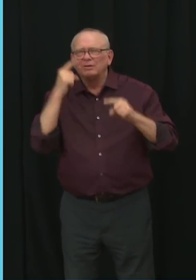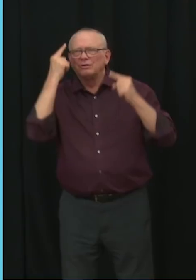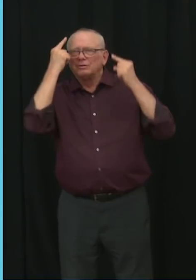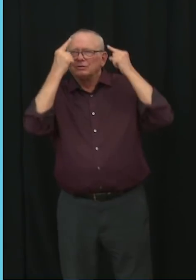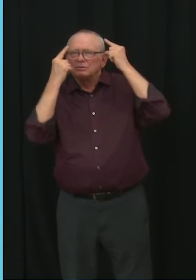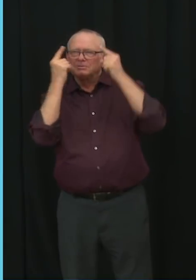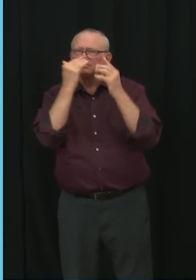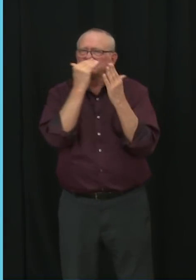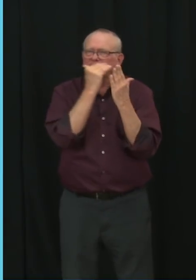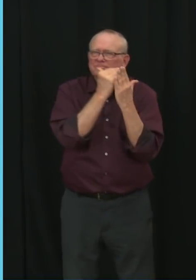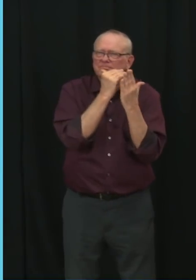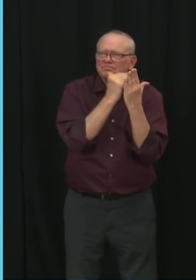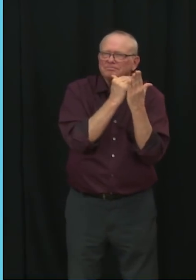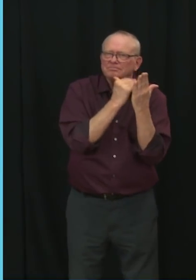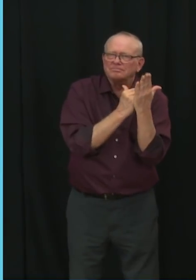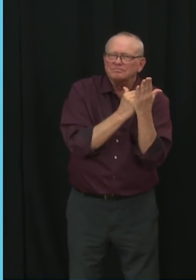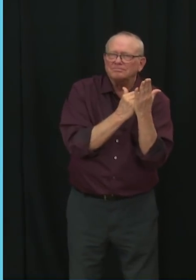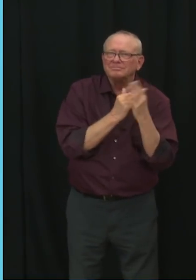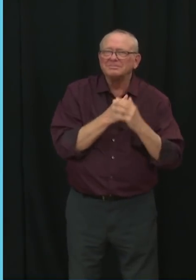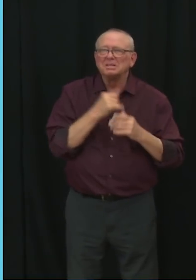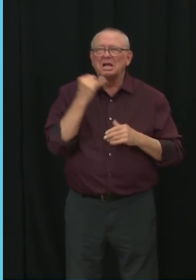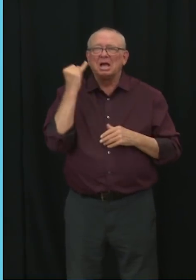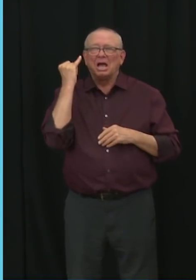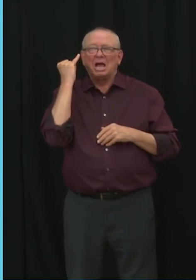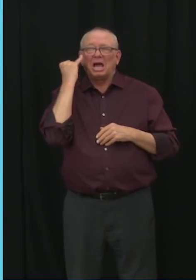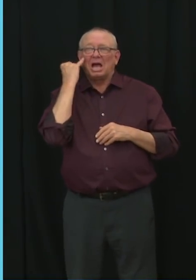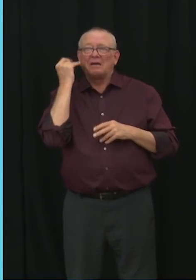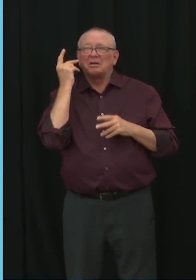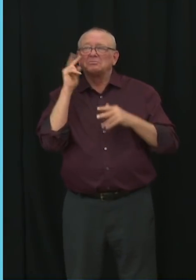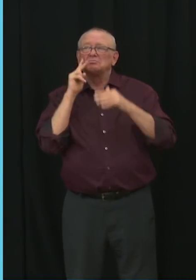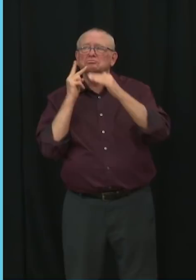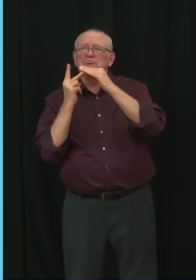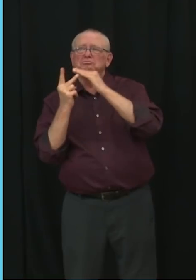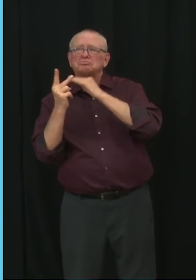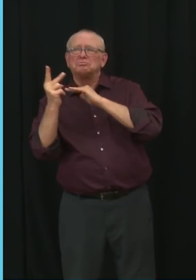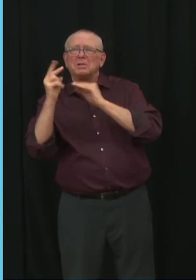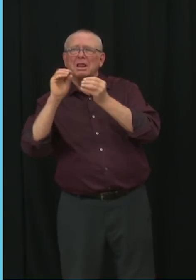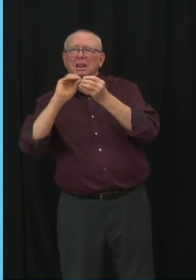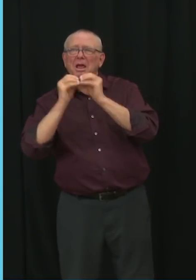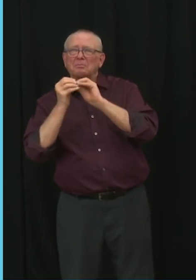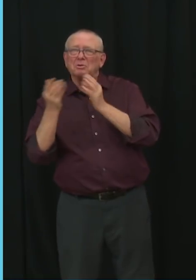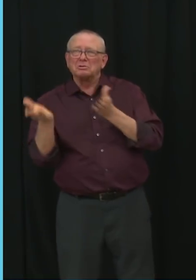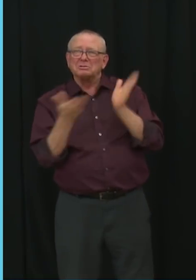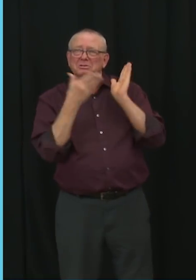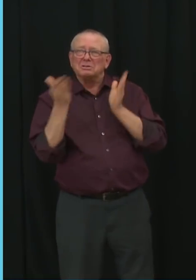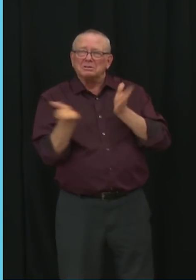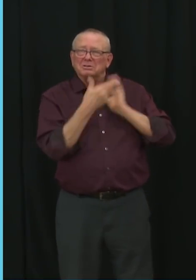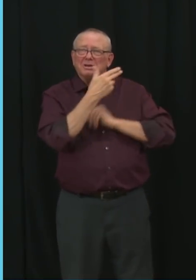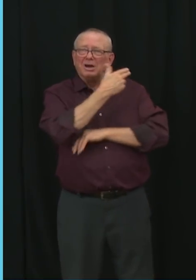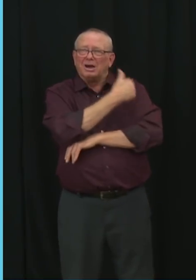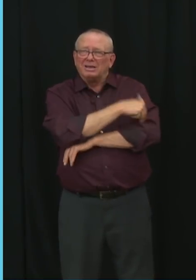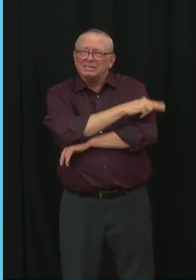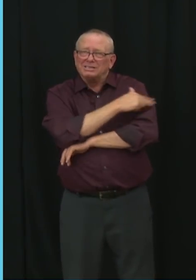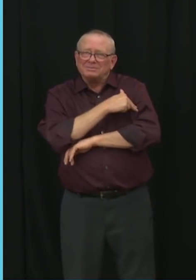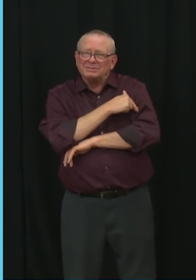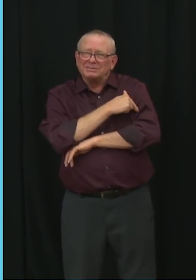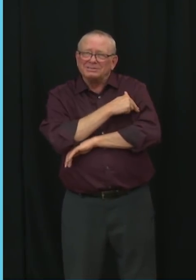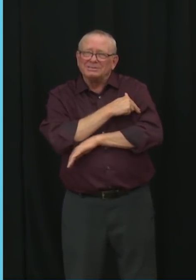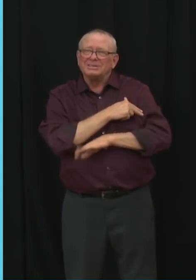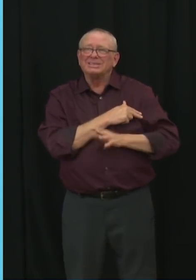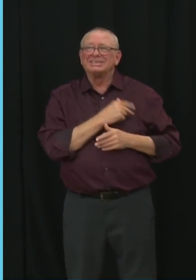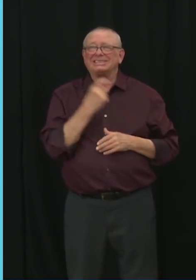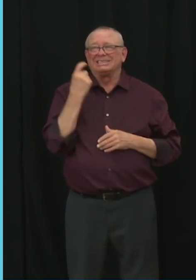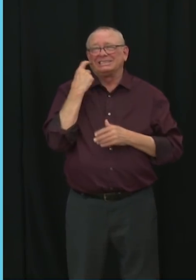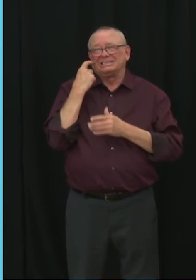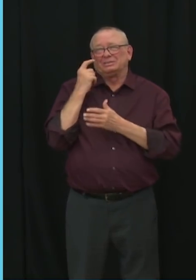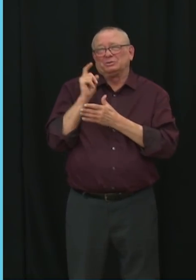direction. Hospitalizations, as I shown earlier today, new hospitalizations have been dropping steadily. And so when we took a look at what are all the